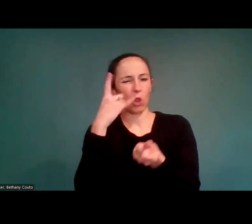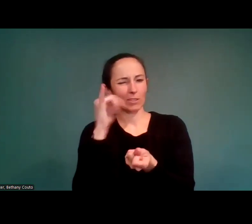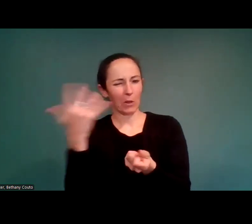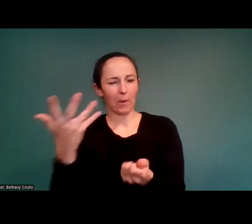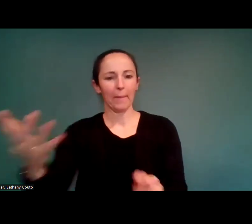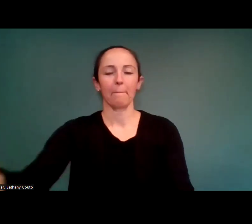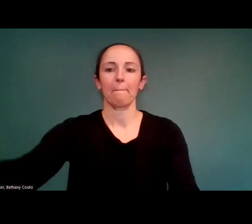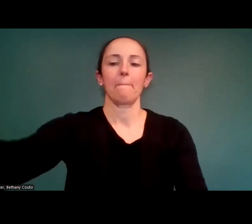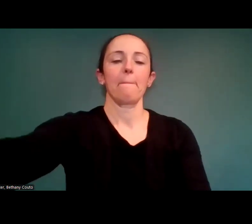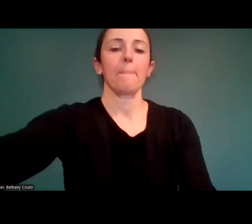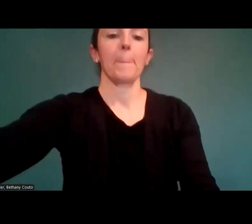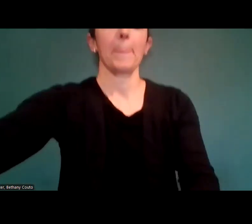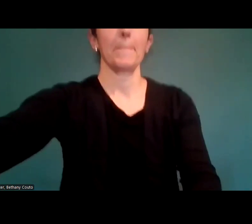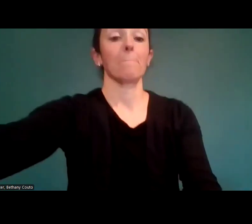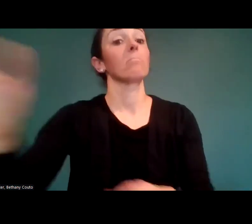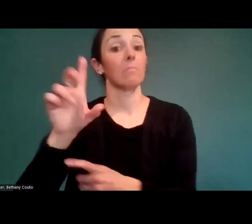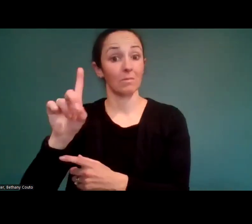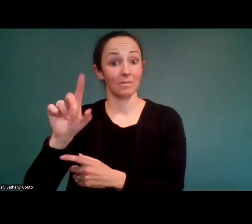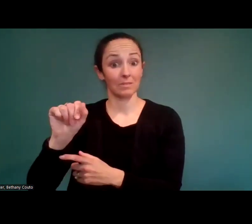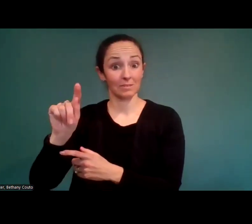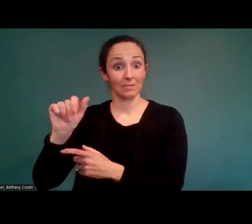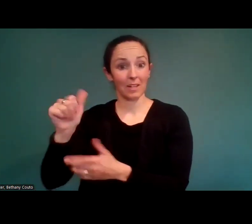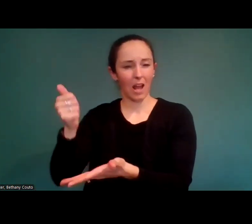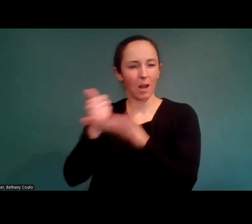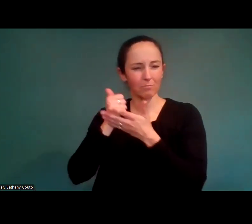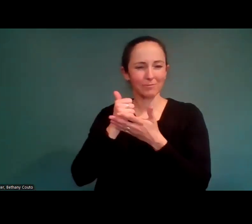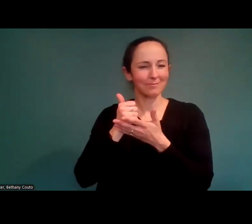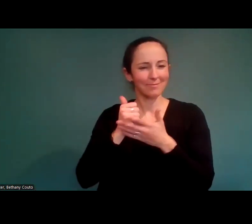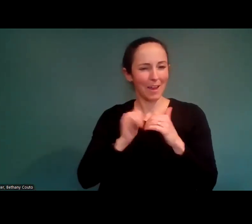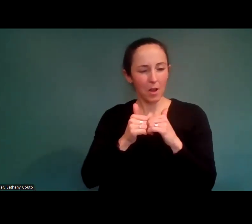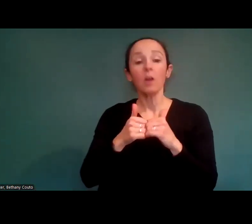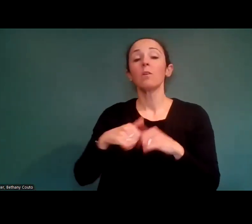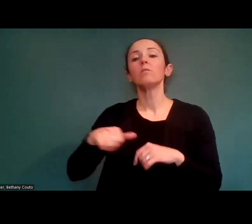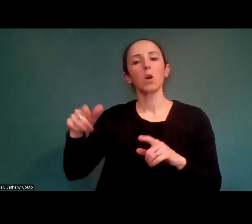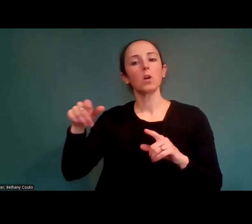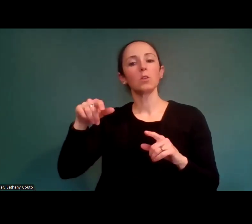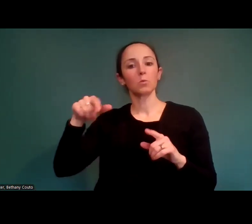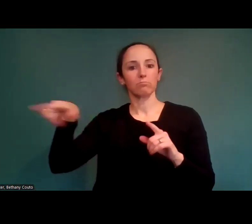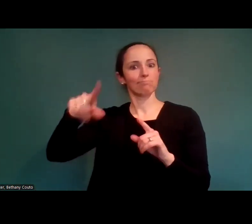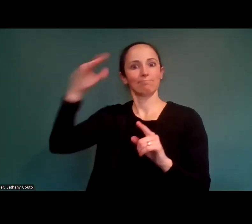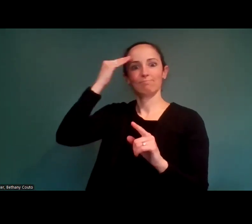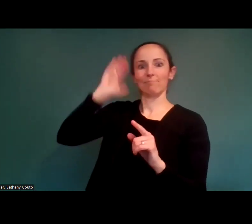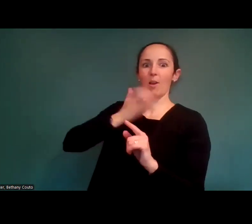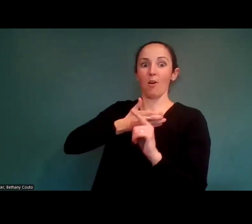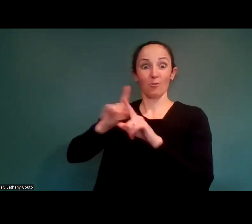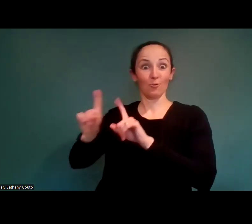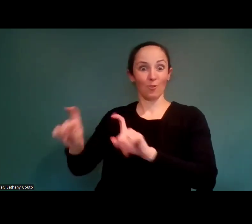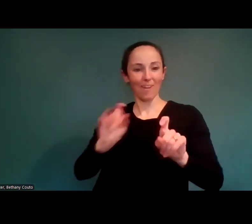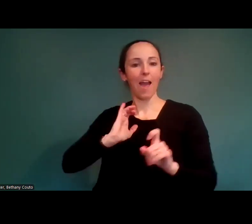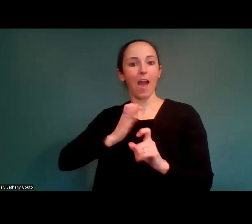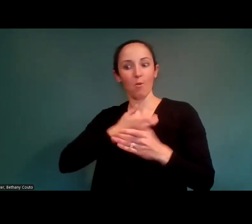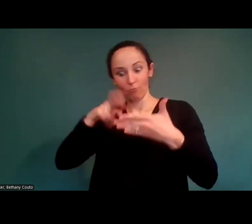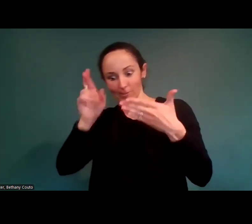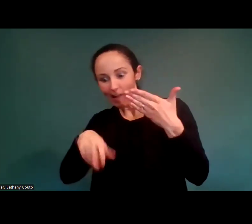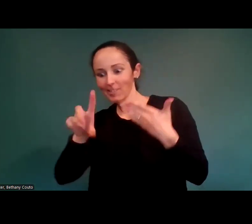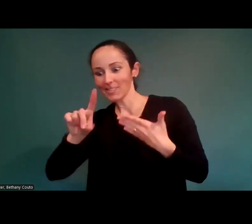policy advocacy. Our organization is aware of the CHES survey and is super excited to use some of the data that's come out of it, but have